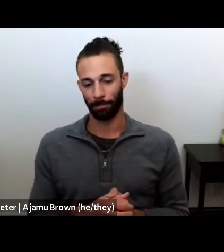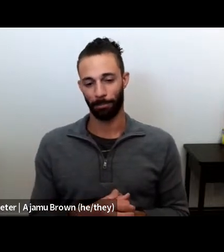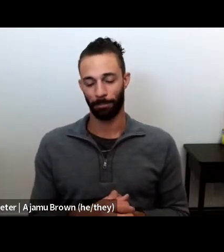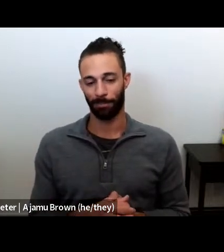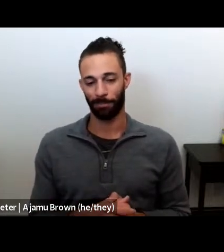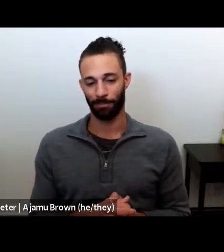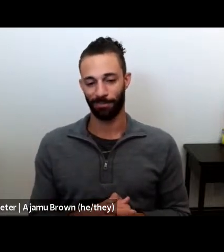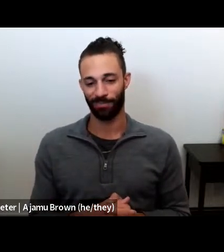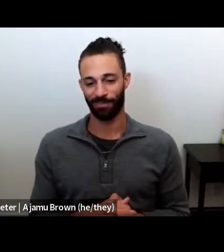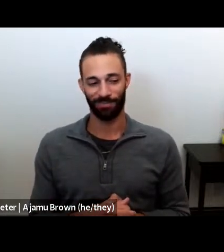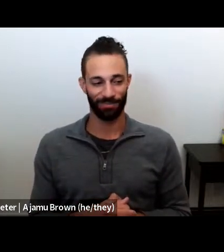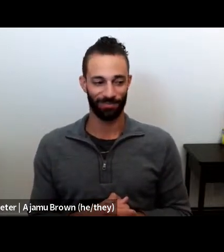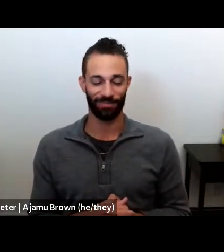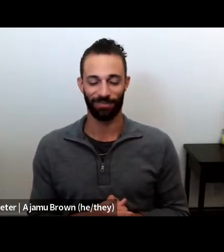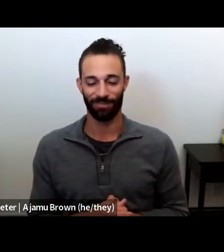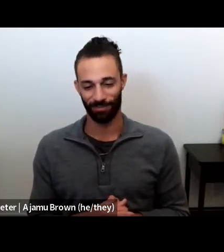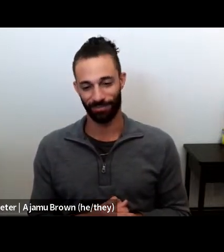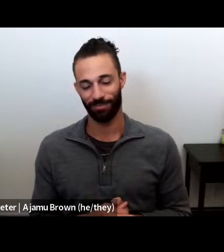I know you didn't.